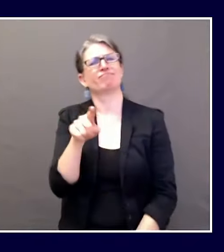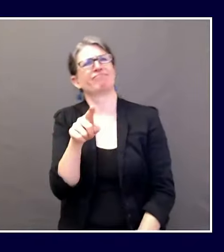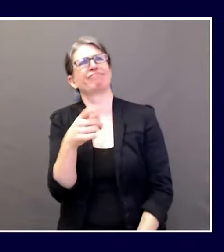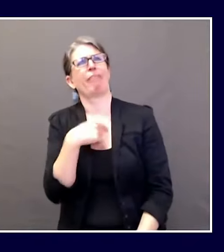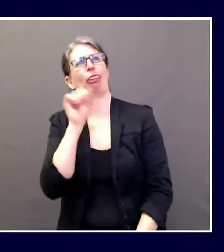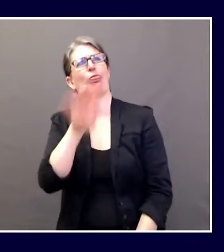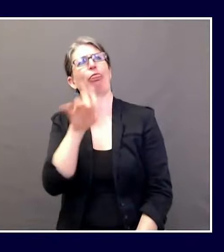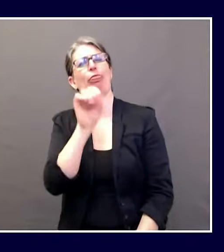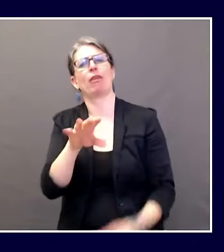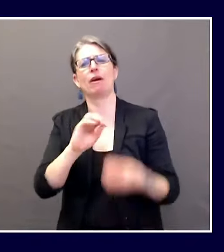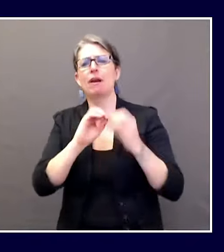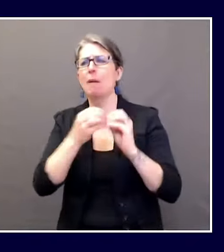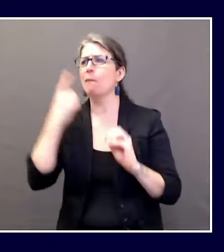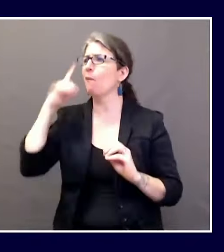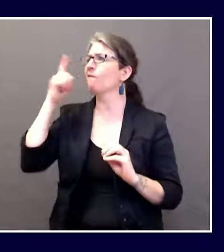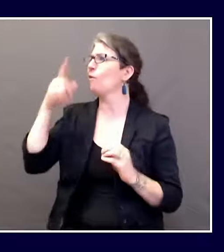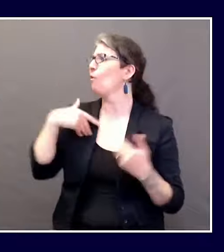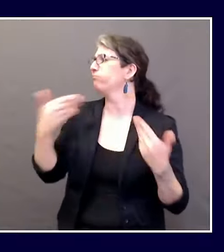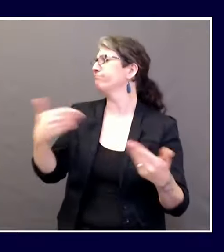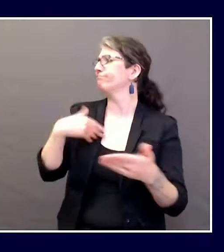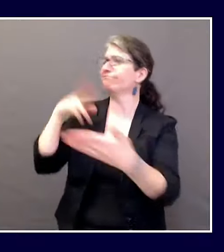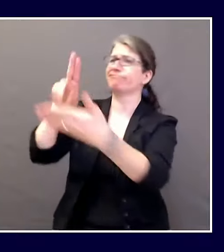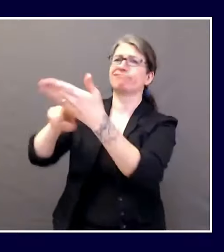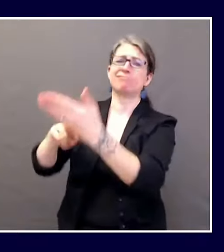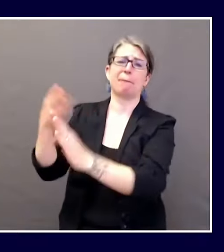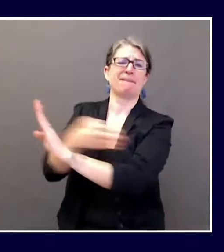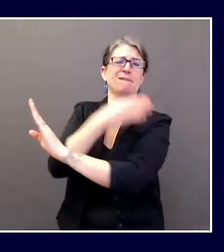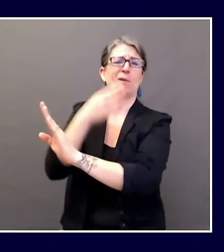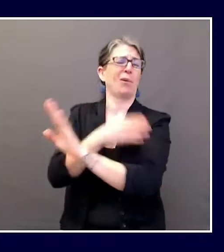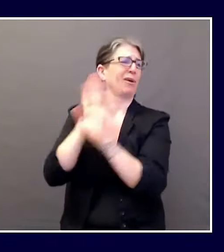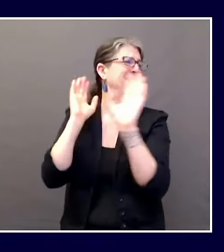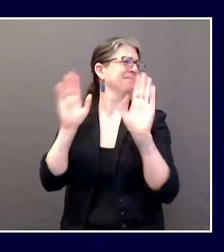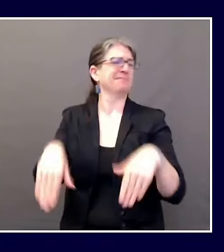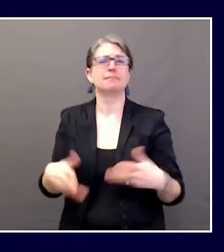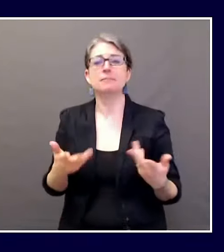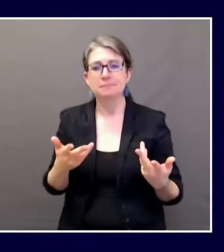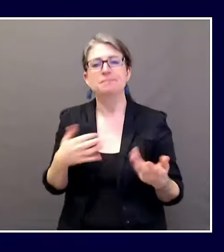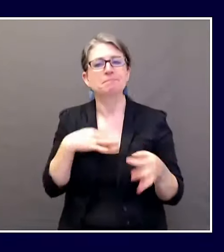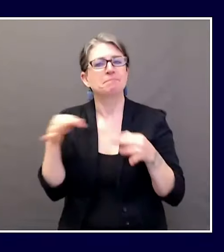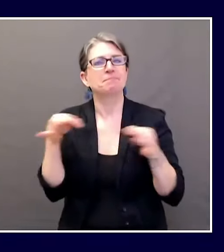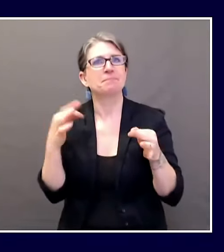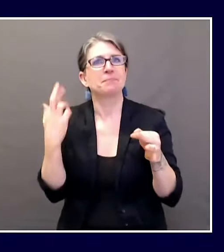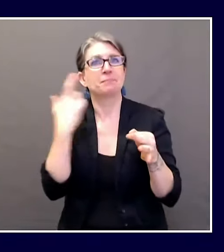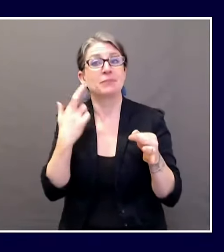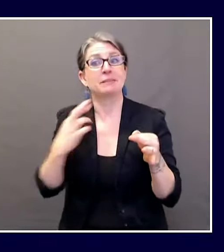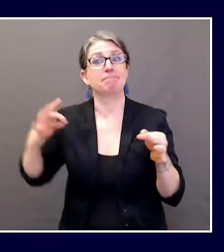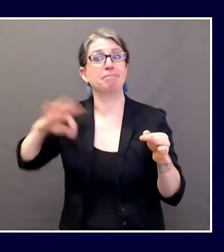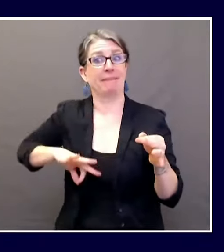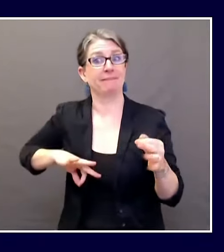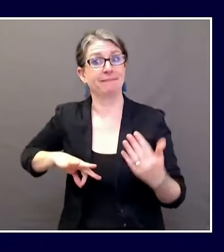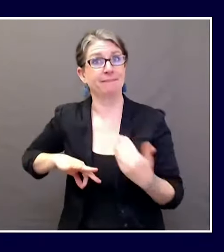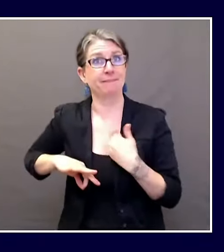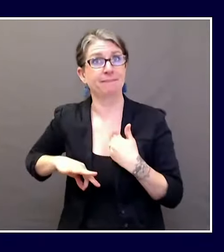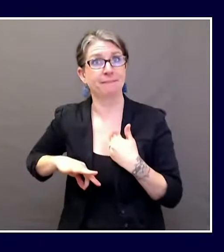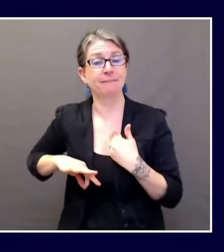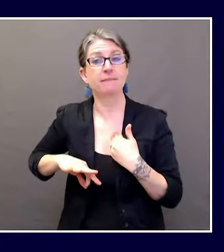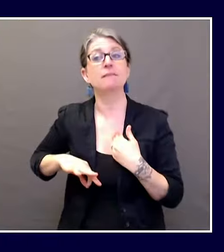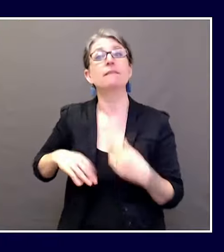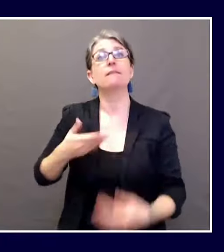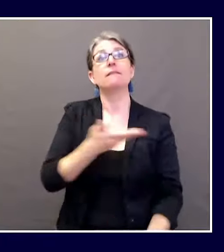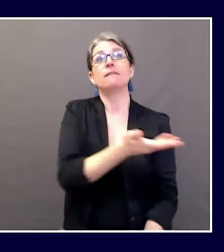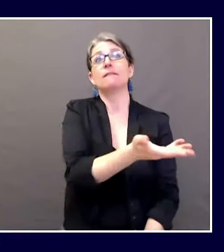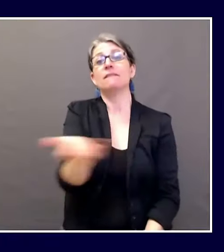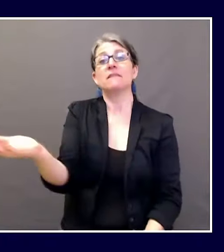Pre-registration via this platform effectively allows folks to say and raise their hand and say, I am interested